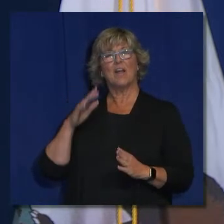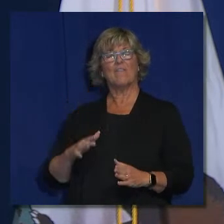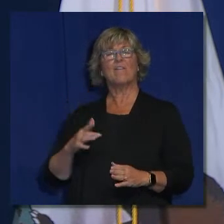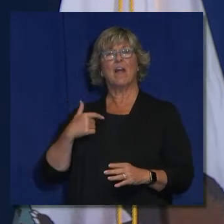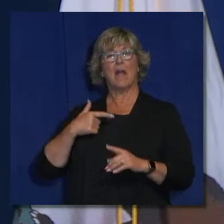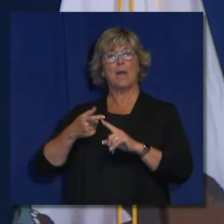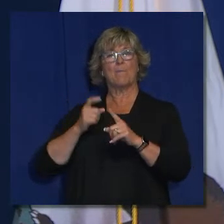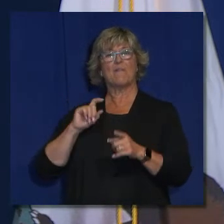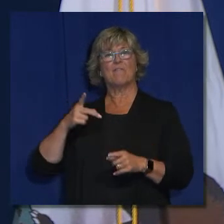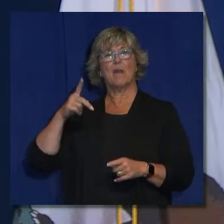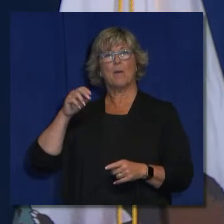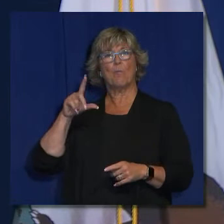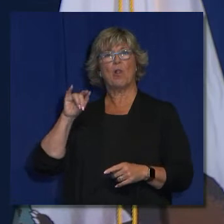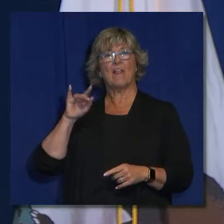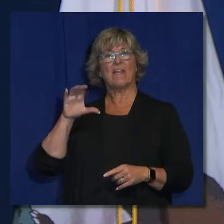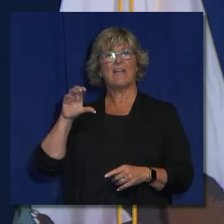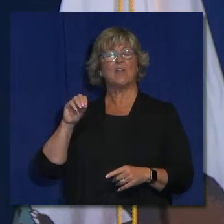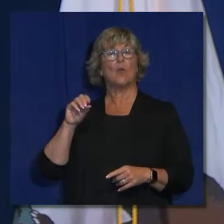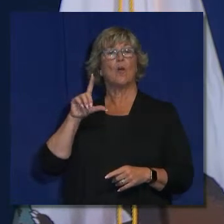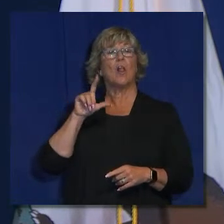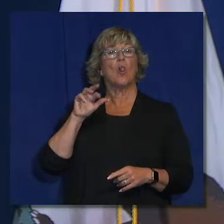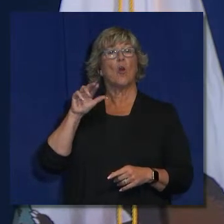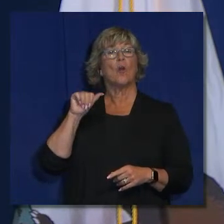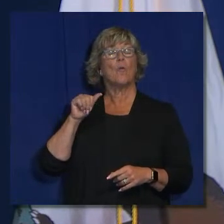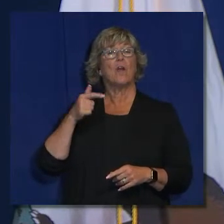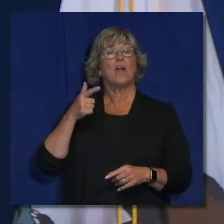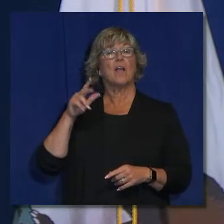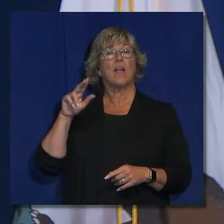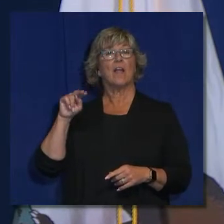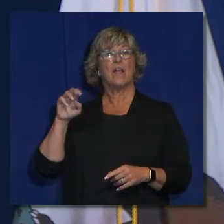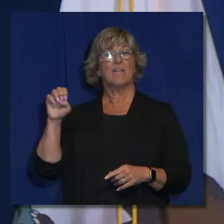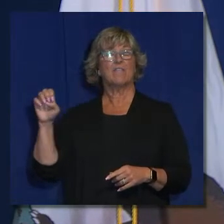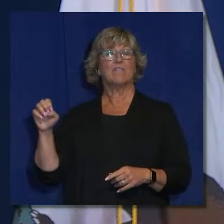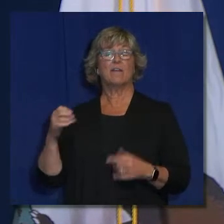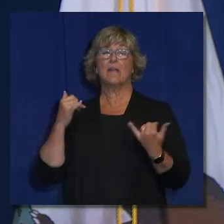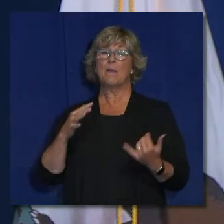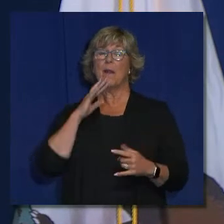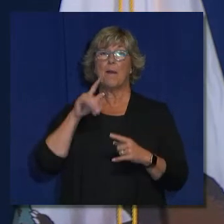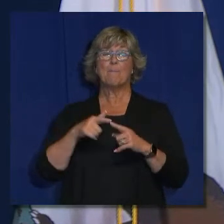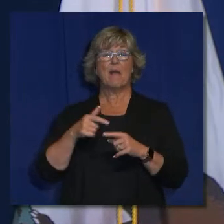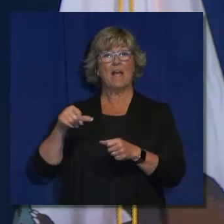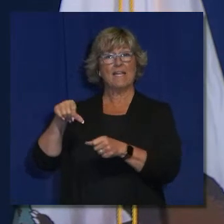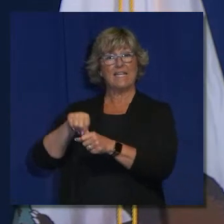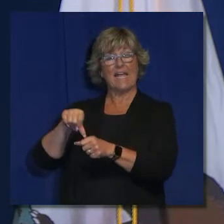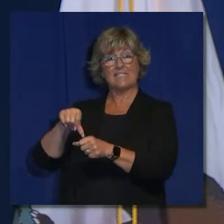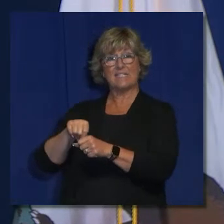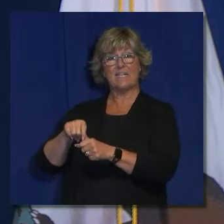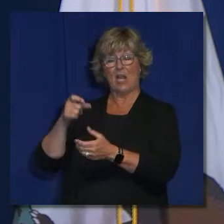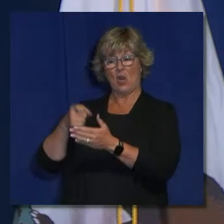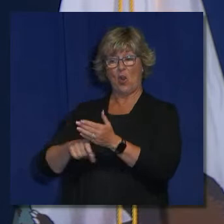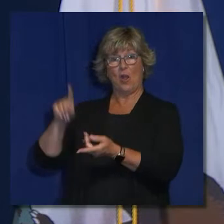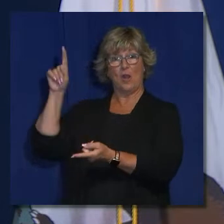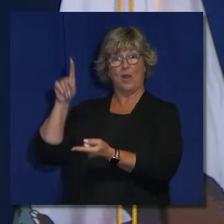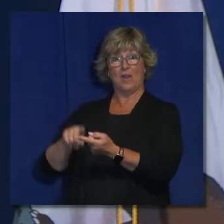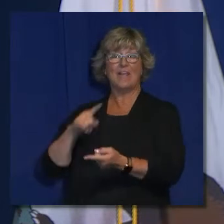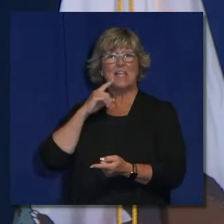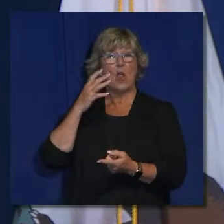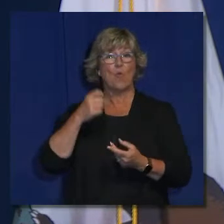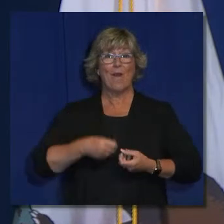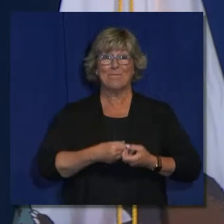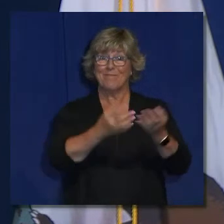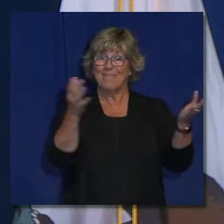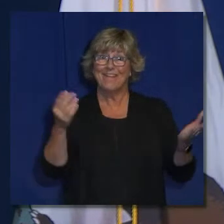as always, for taking our questions. I want to ask more about gasoline cost relief, because you say you want to get this money out as quickly